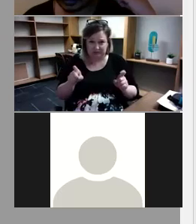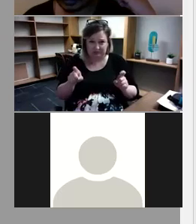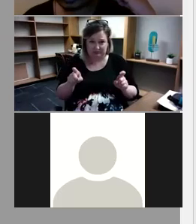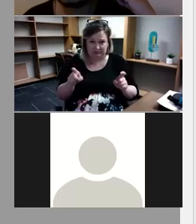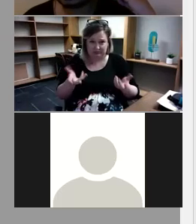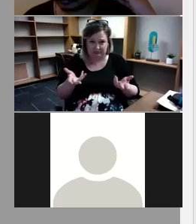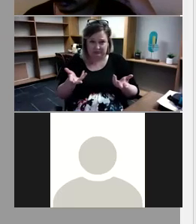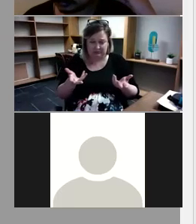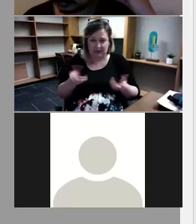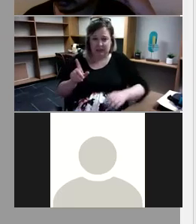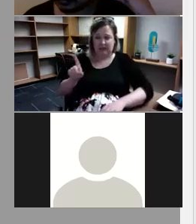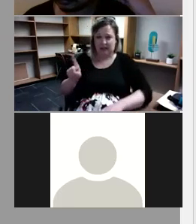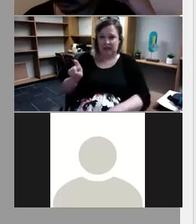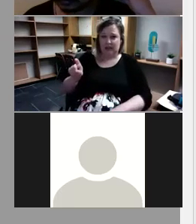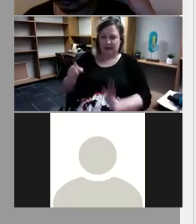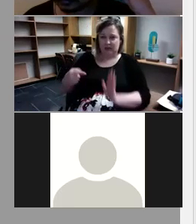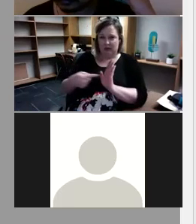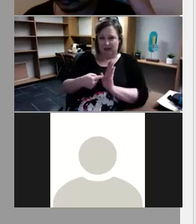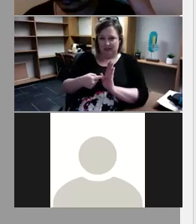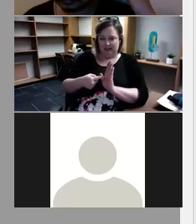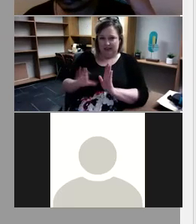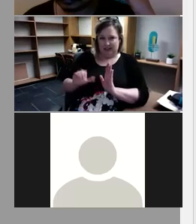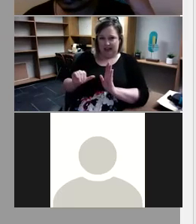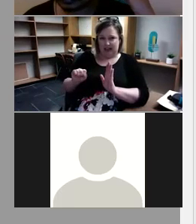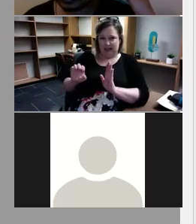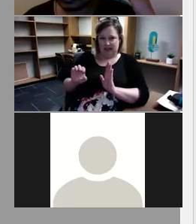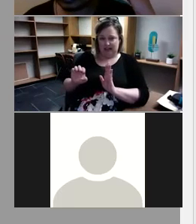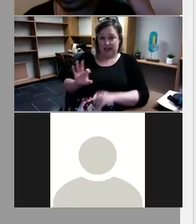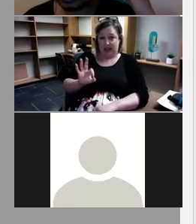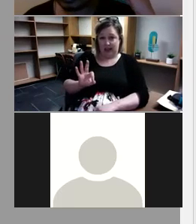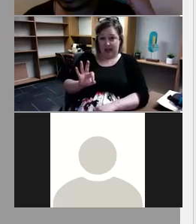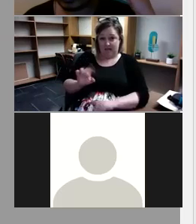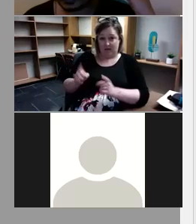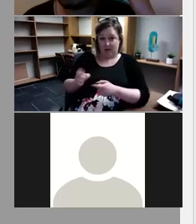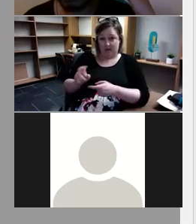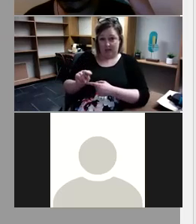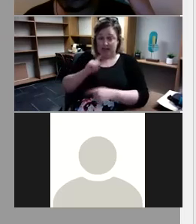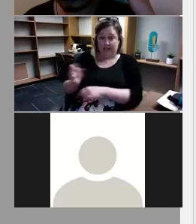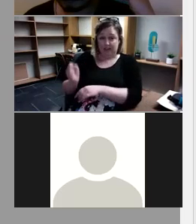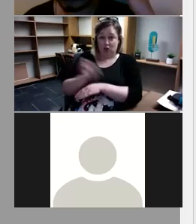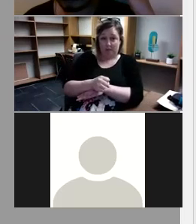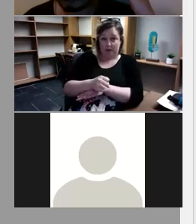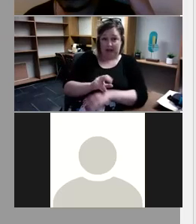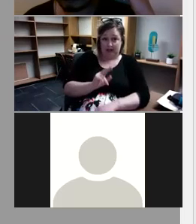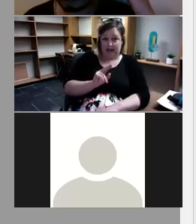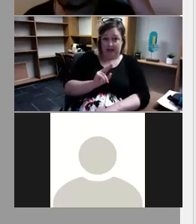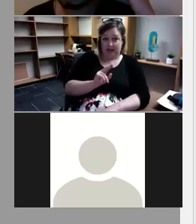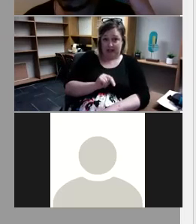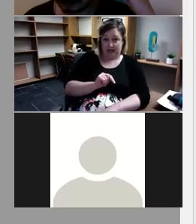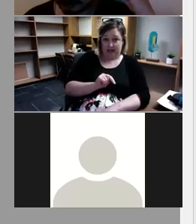So in this case, f of n is dominating our n log ba. So then that's going to be case